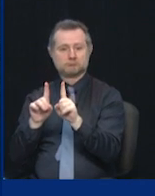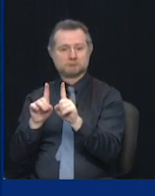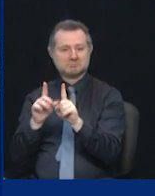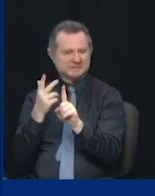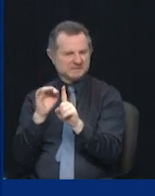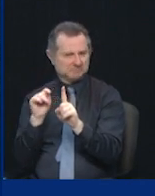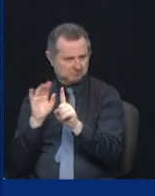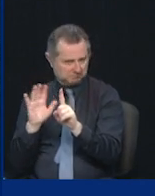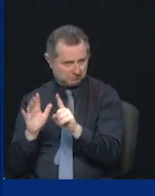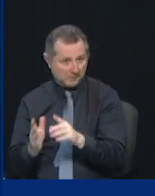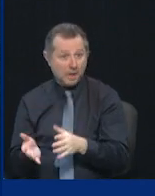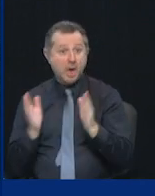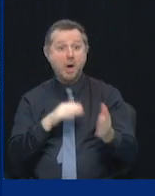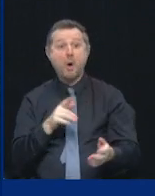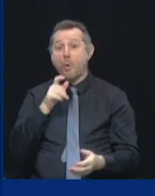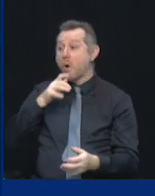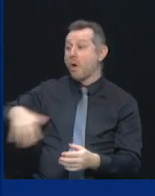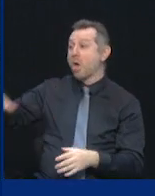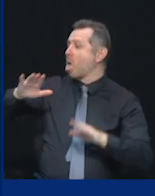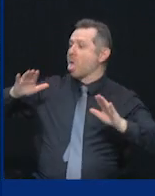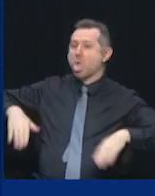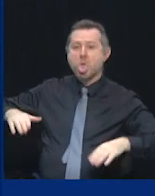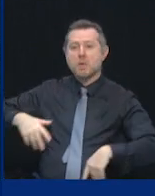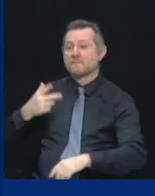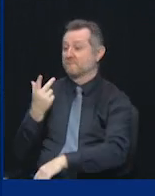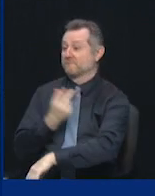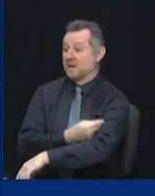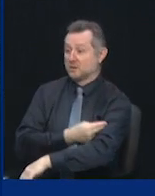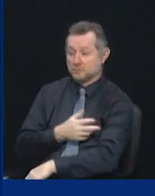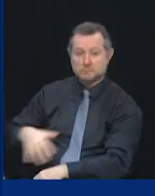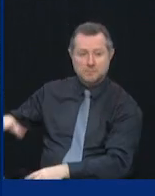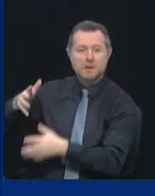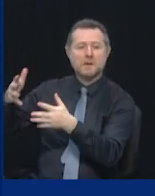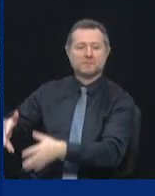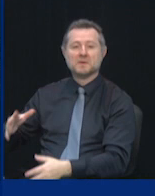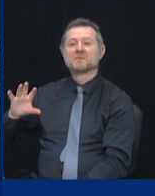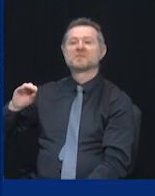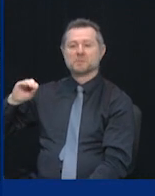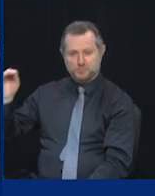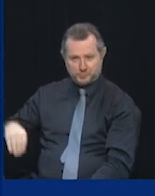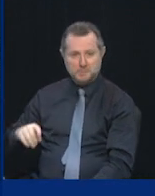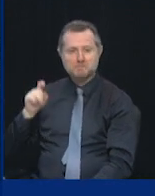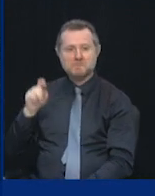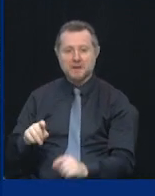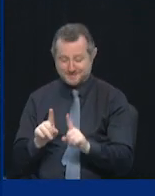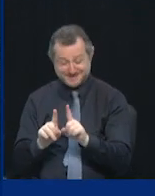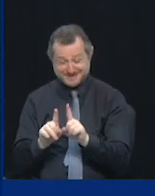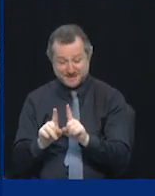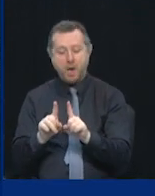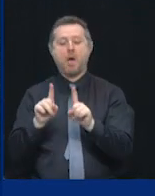50% of the sales to the unvaccinated people, 6 foot distancing.